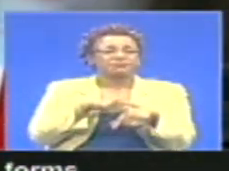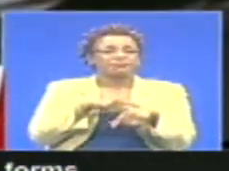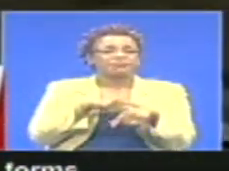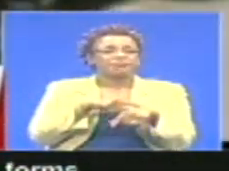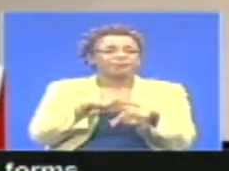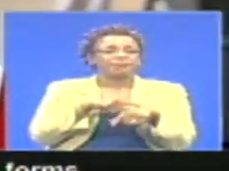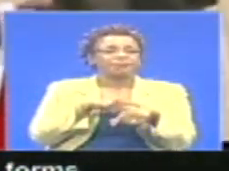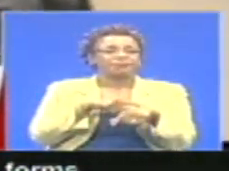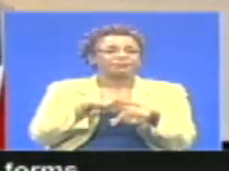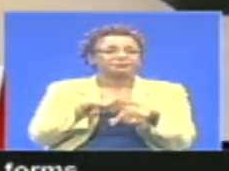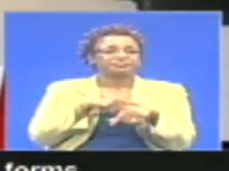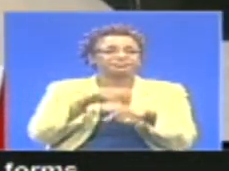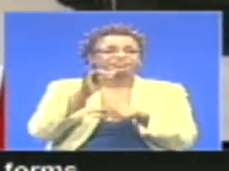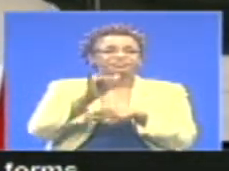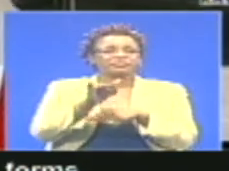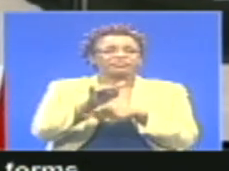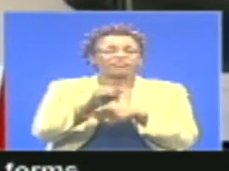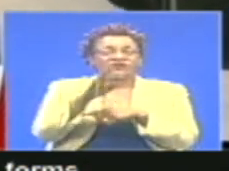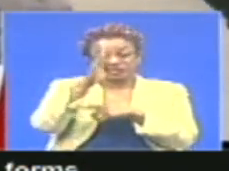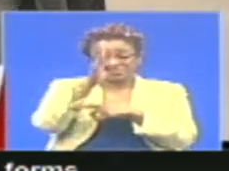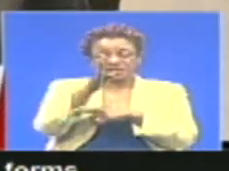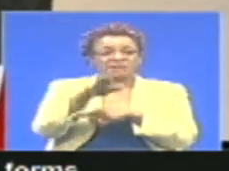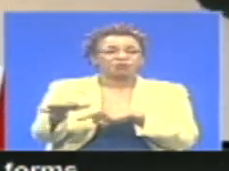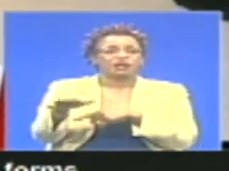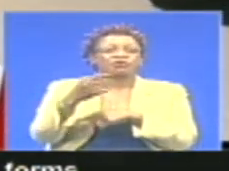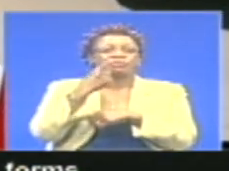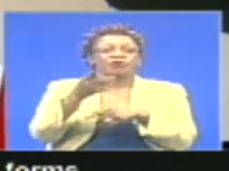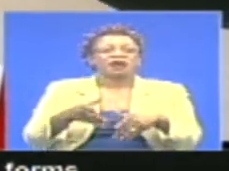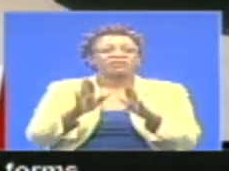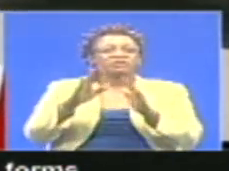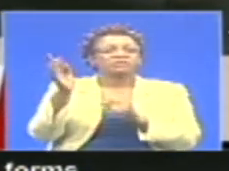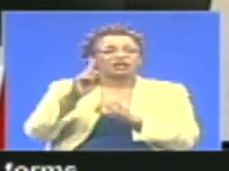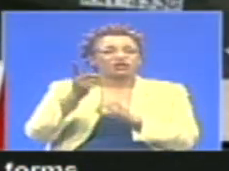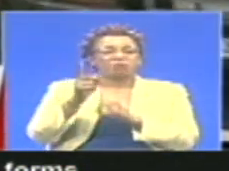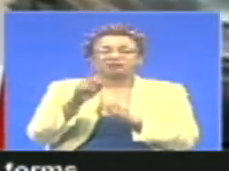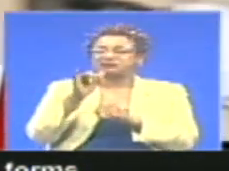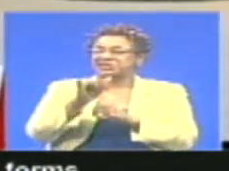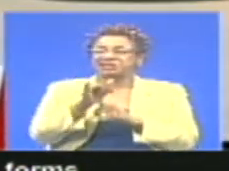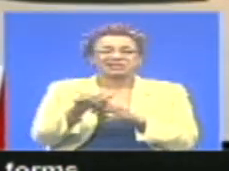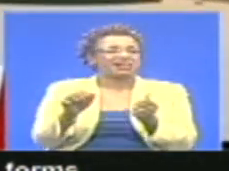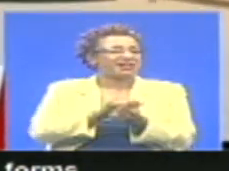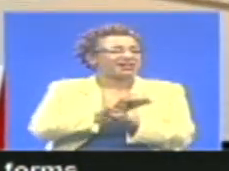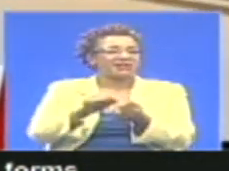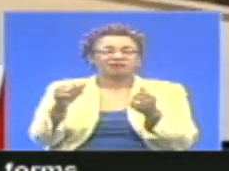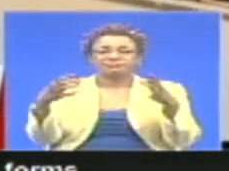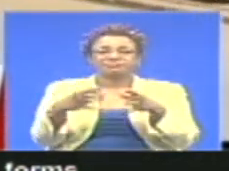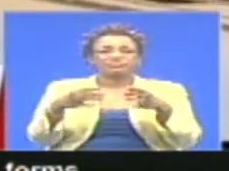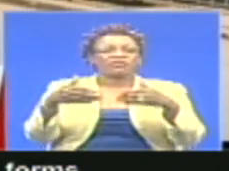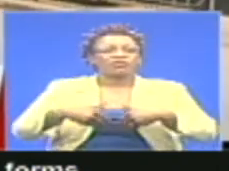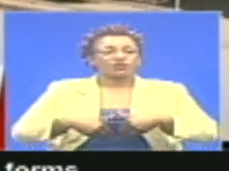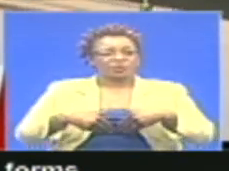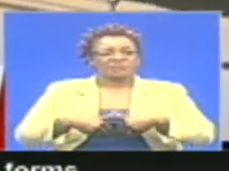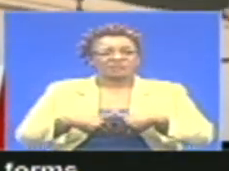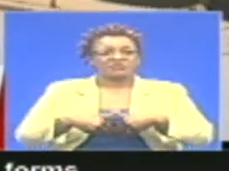The peace and tranquility of a Sunday morning on Moi Avenue in Nairobi was rudely disrupted by a group of young people,